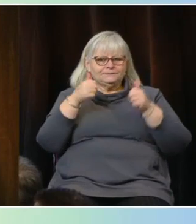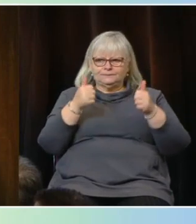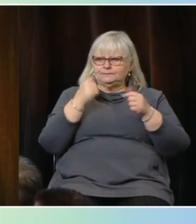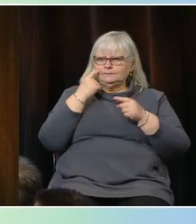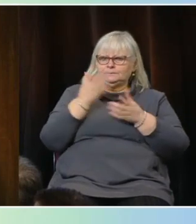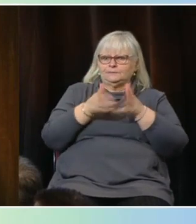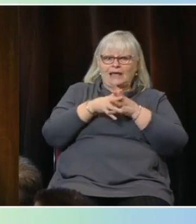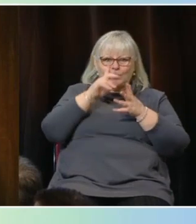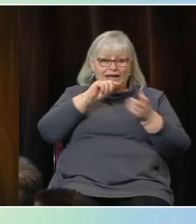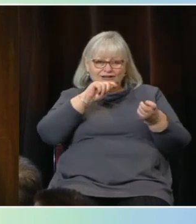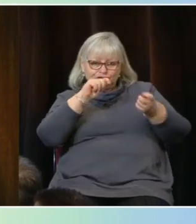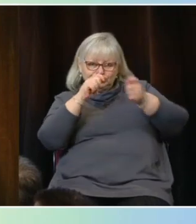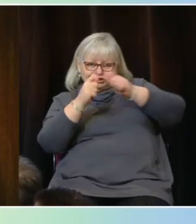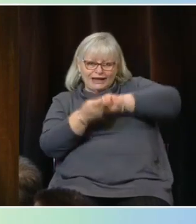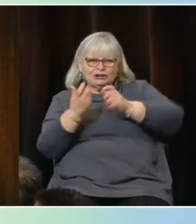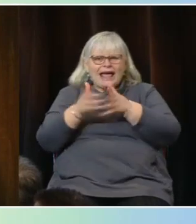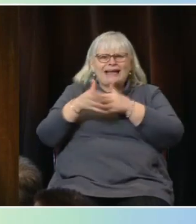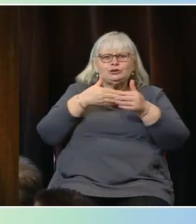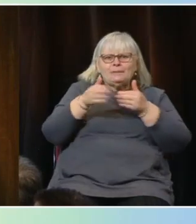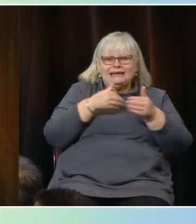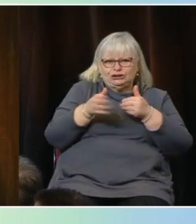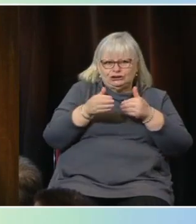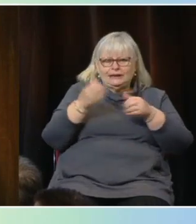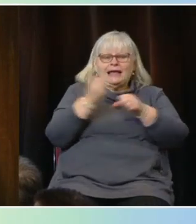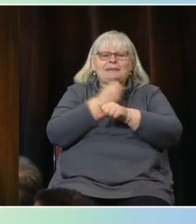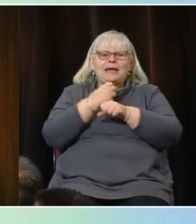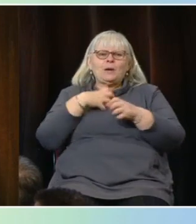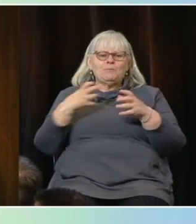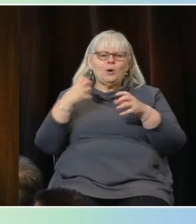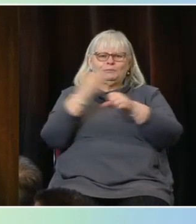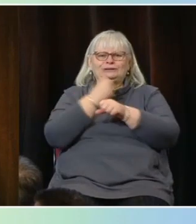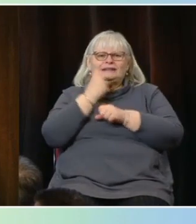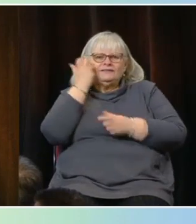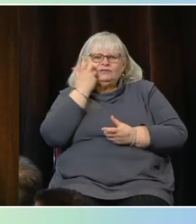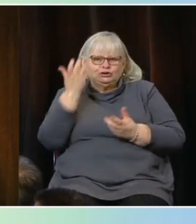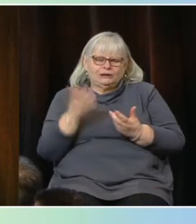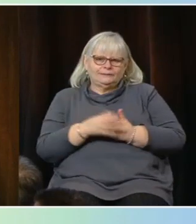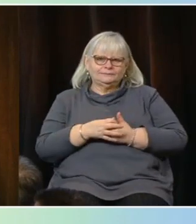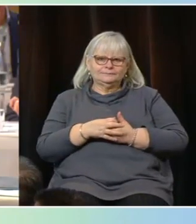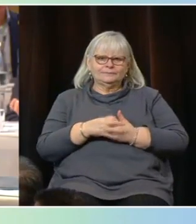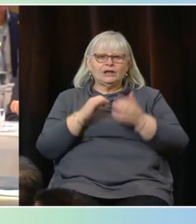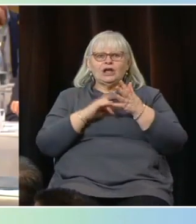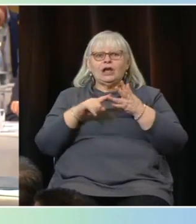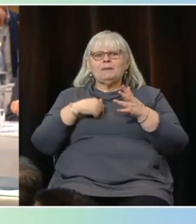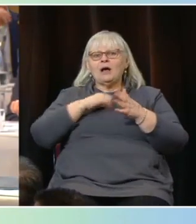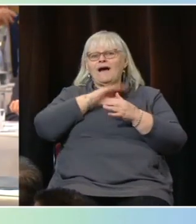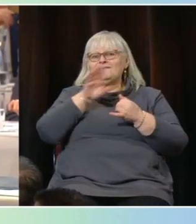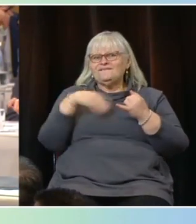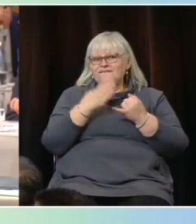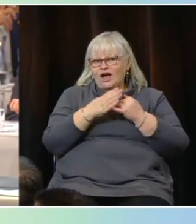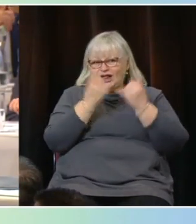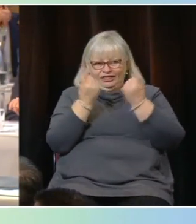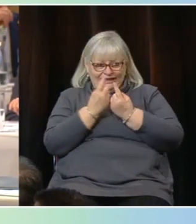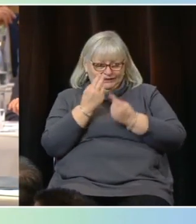manage those Transitions and embrace the challenge of creating a more productive and dynamic future so my final provocation to